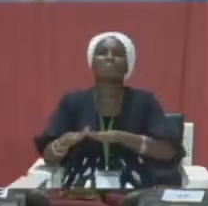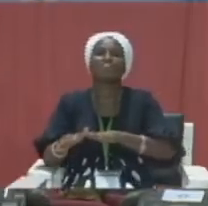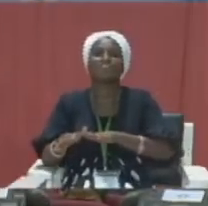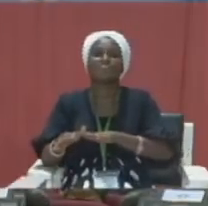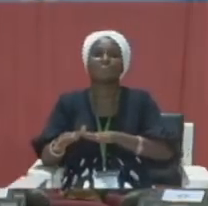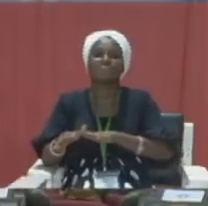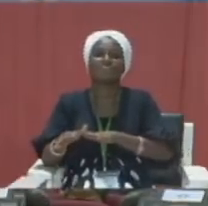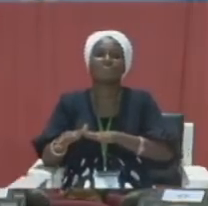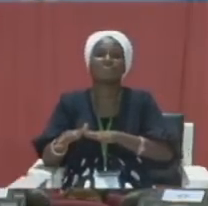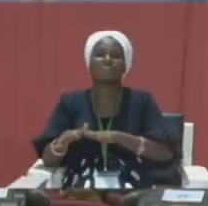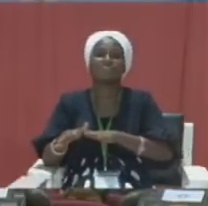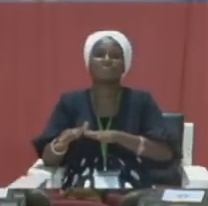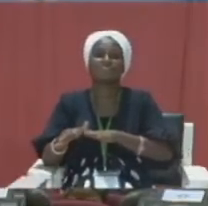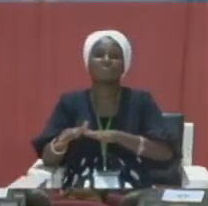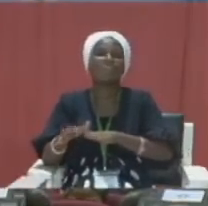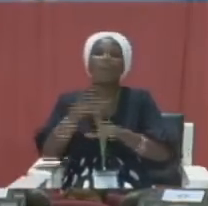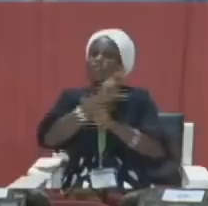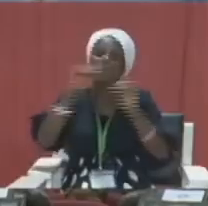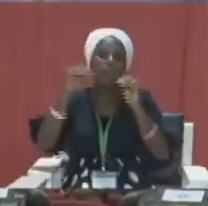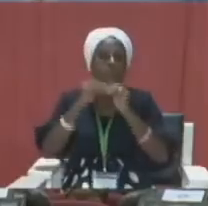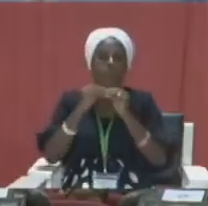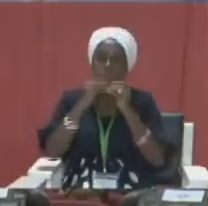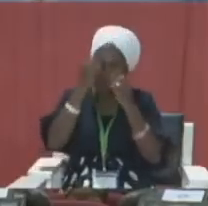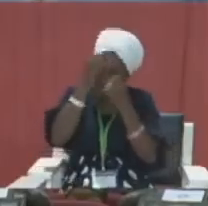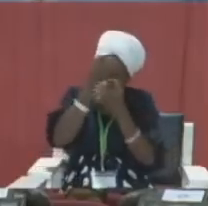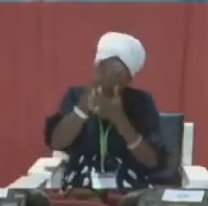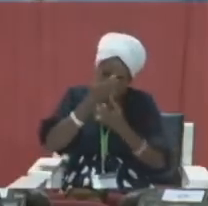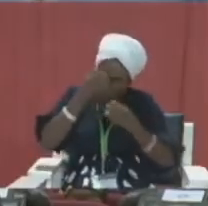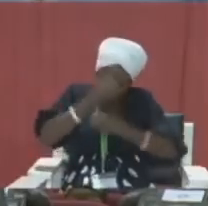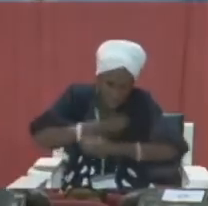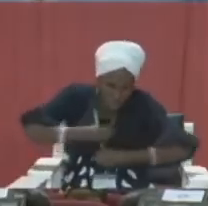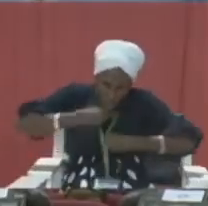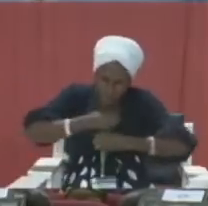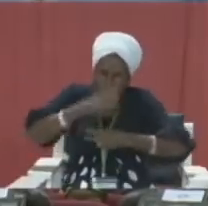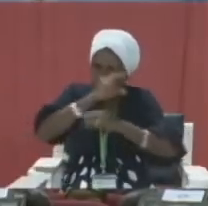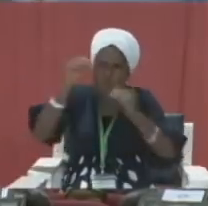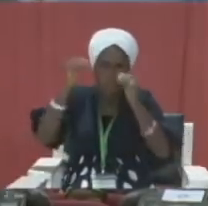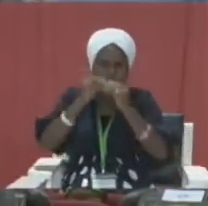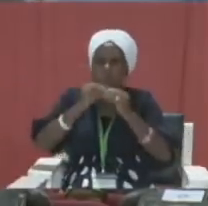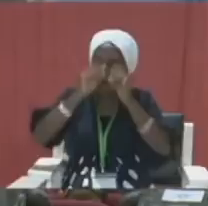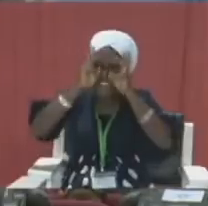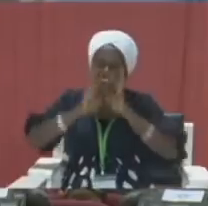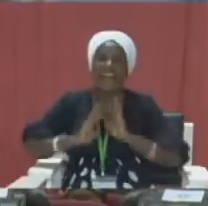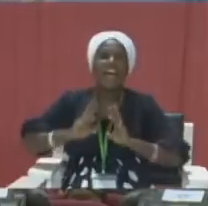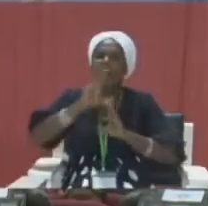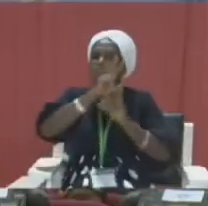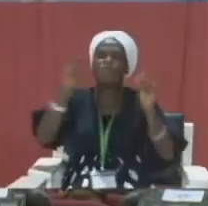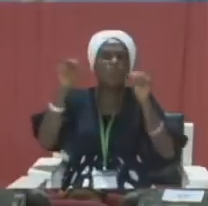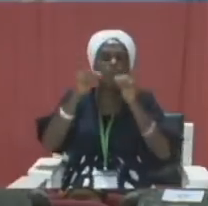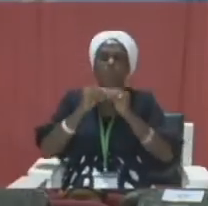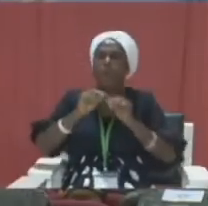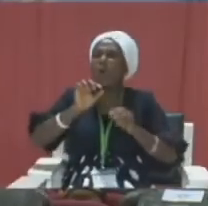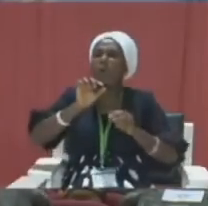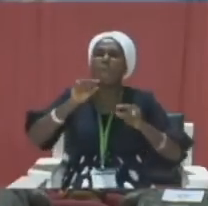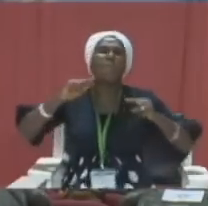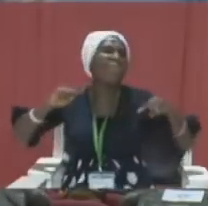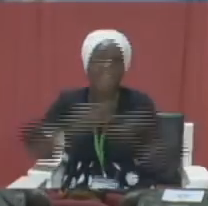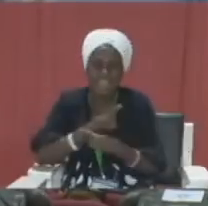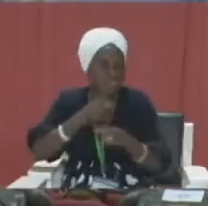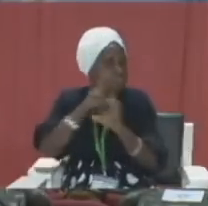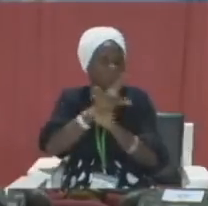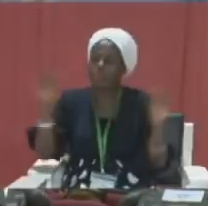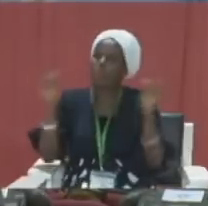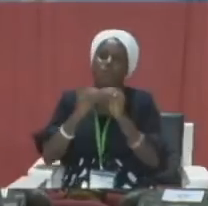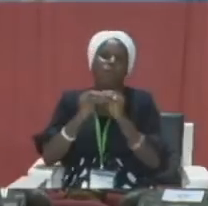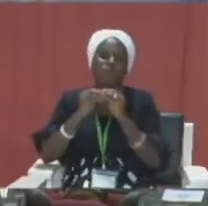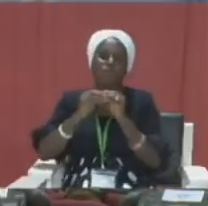neither sorrow, nor crying, neither shall there be any more pain, for